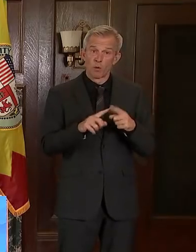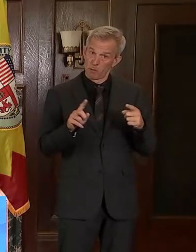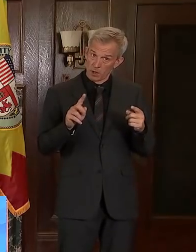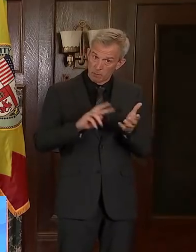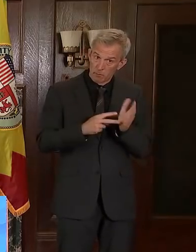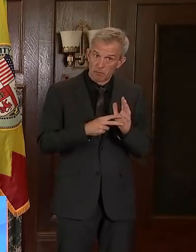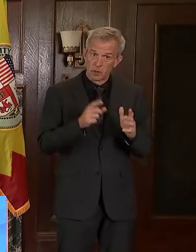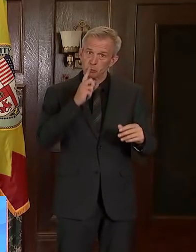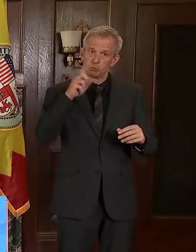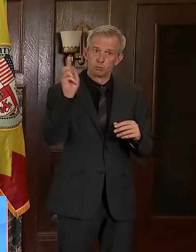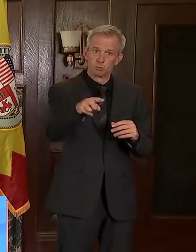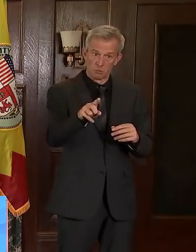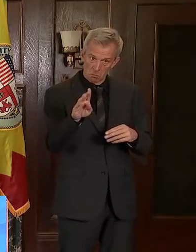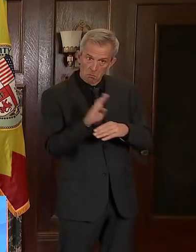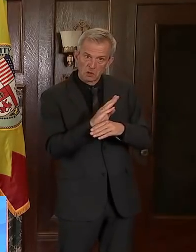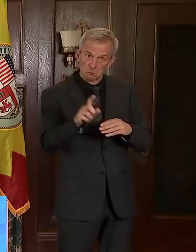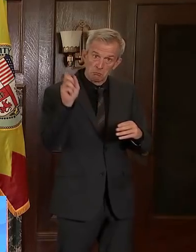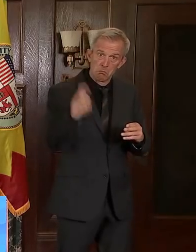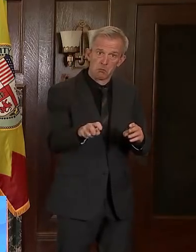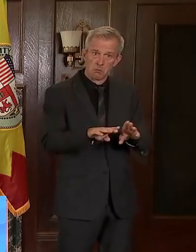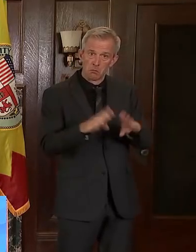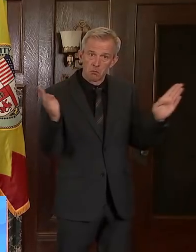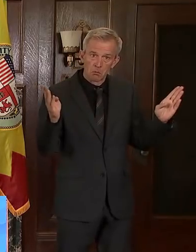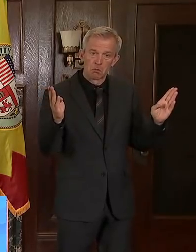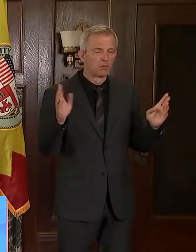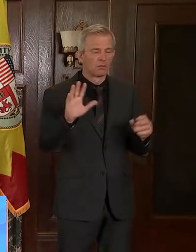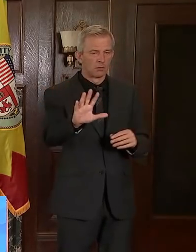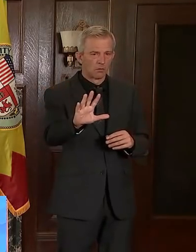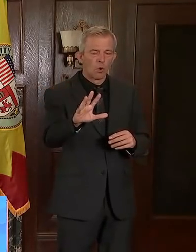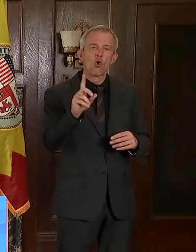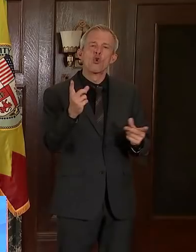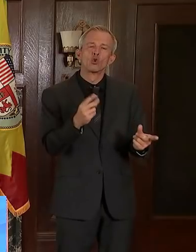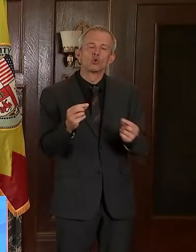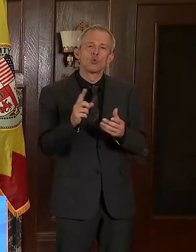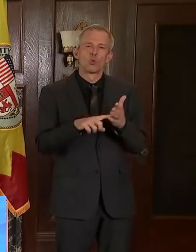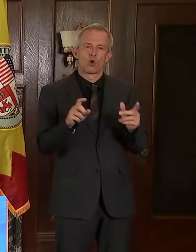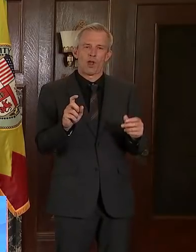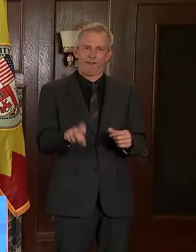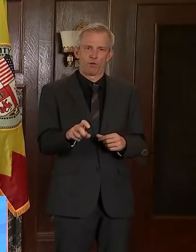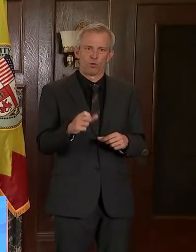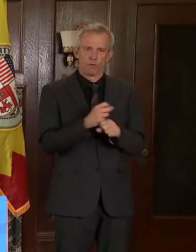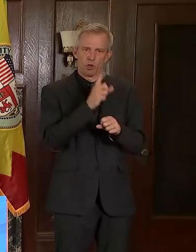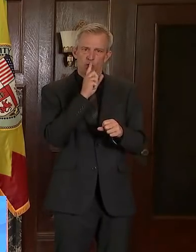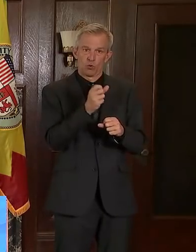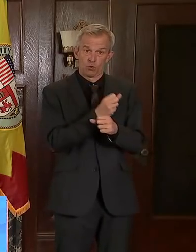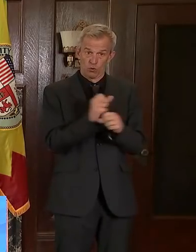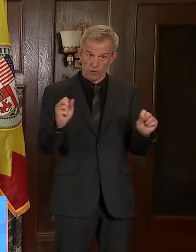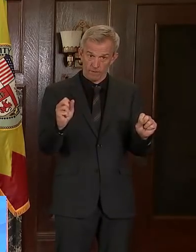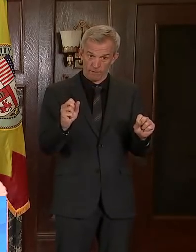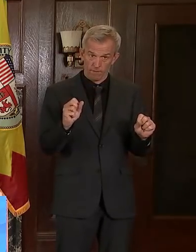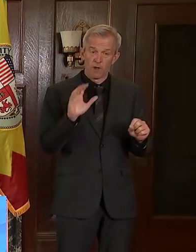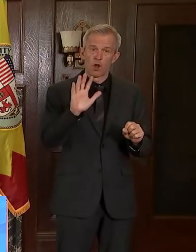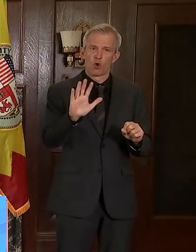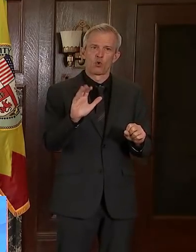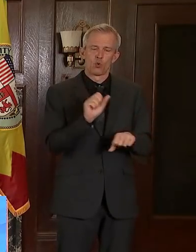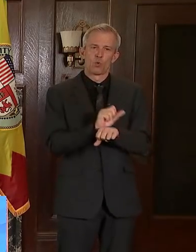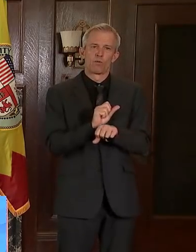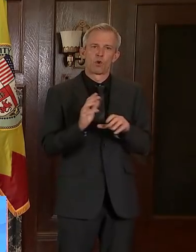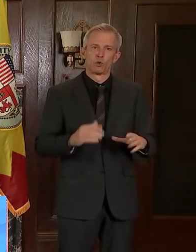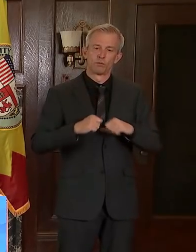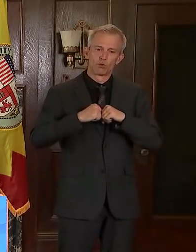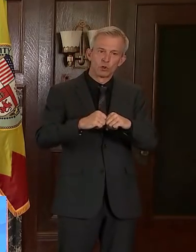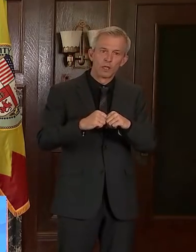open. Do what you need to do to make sure you are safe, that you feel secure, and that your people are protected, as well